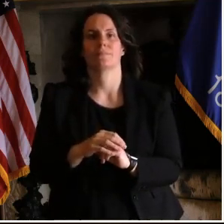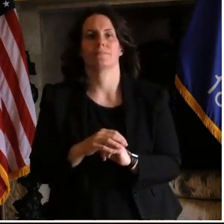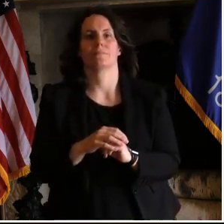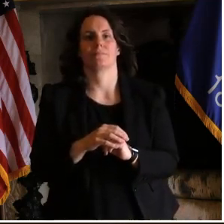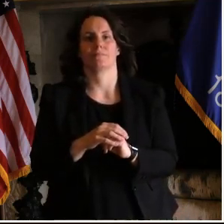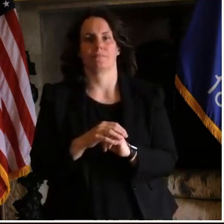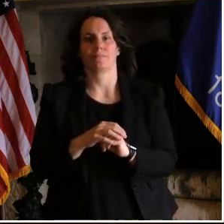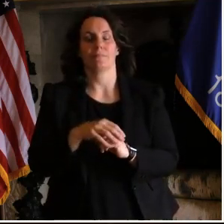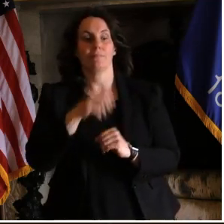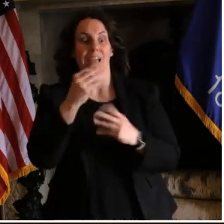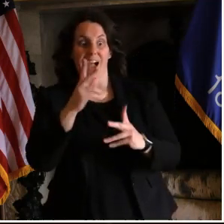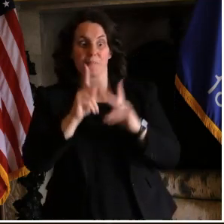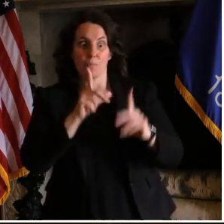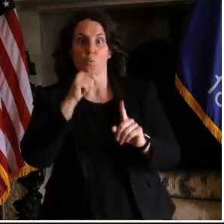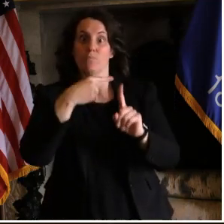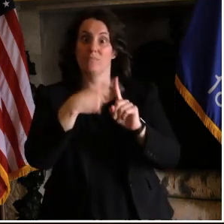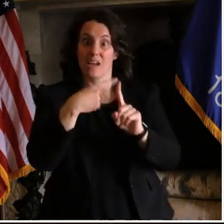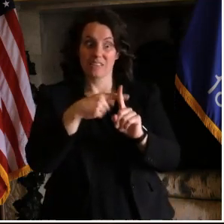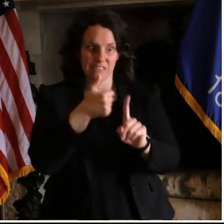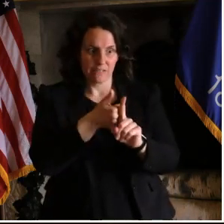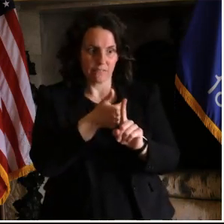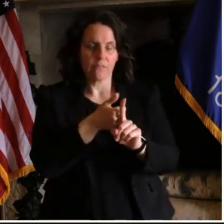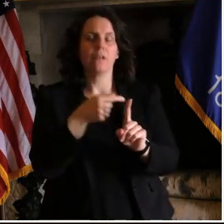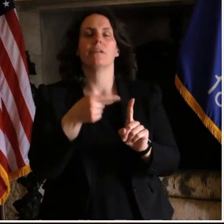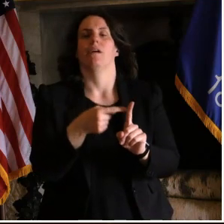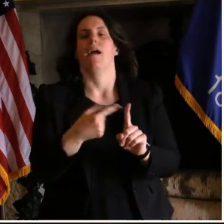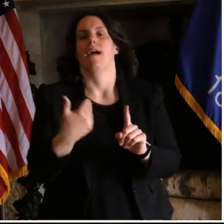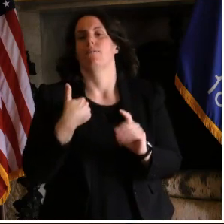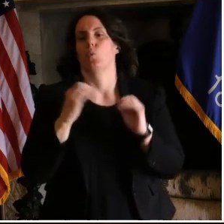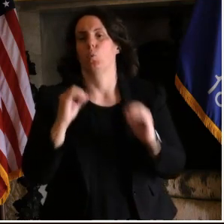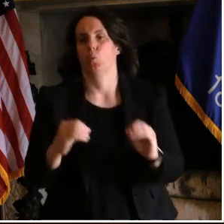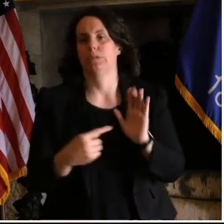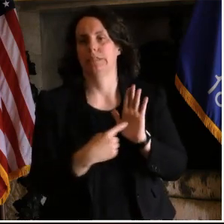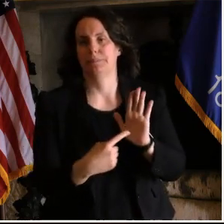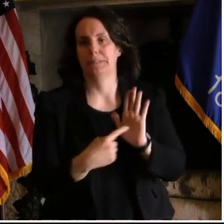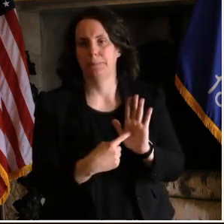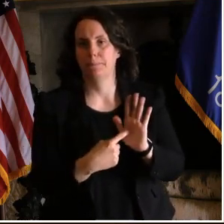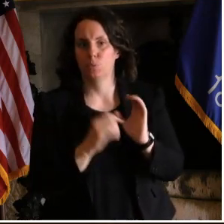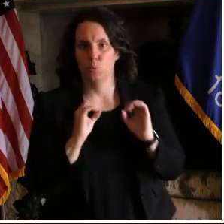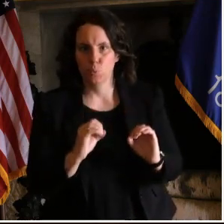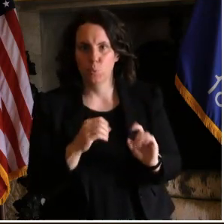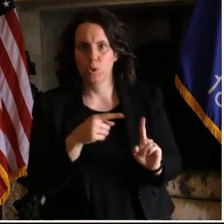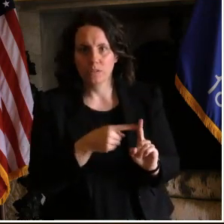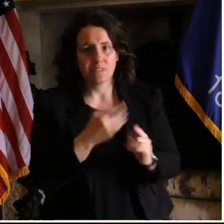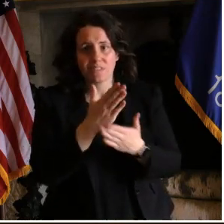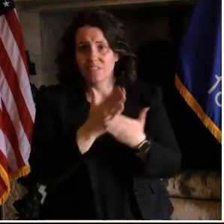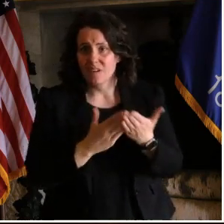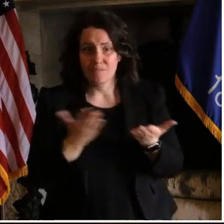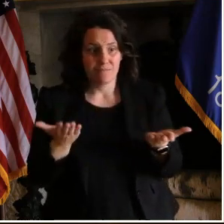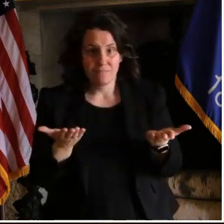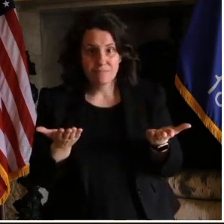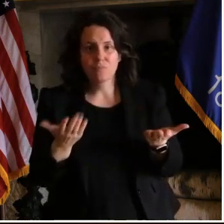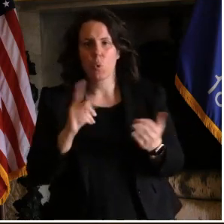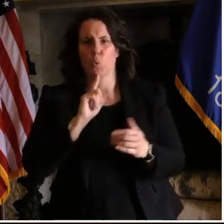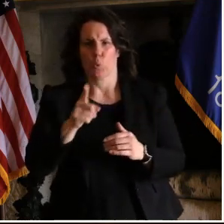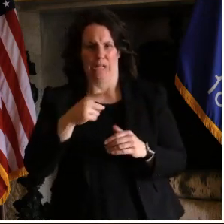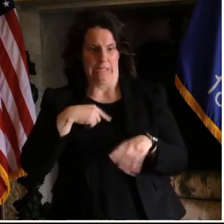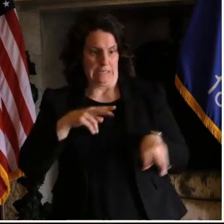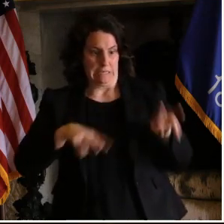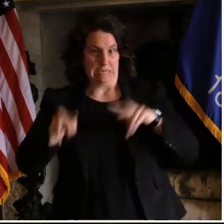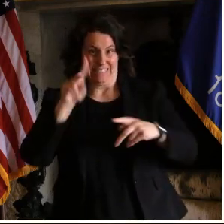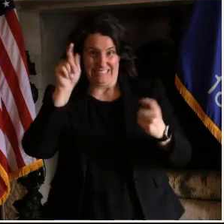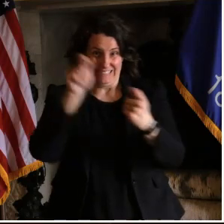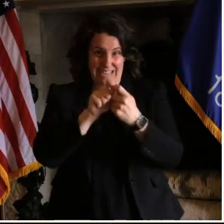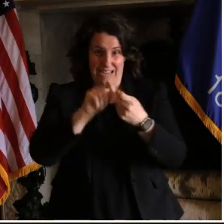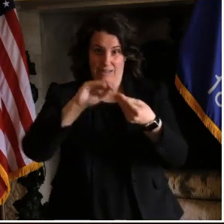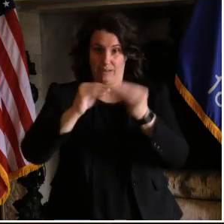always have wide uncertainty around our numbers of cases, and that's one of the things that we're working hard to use a number of different data sources